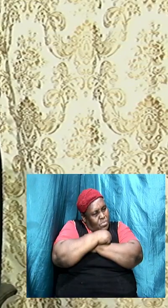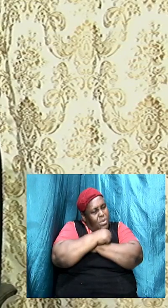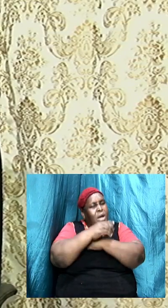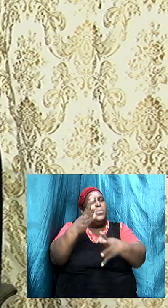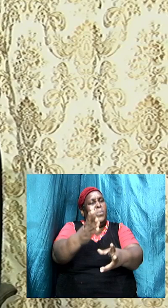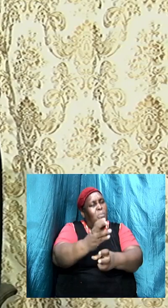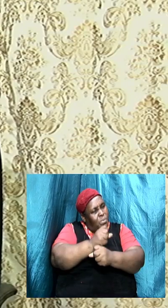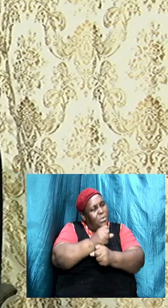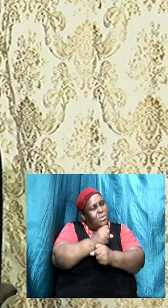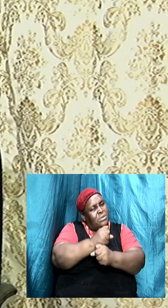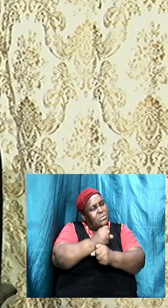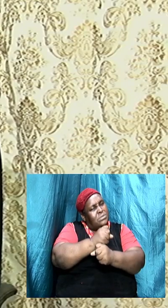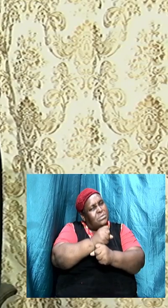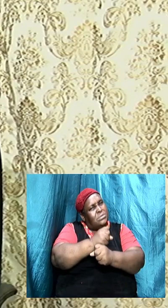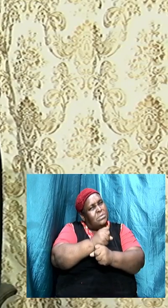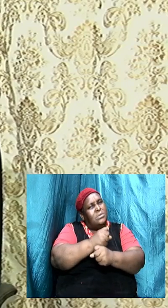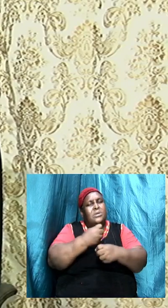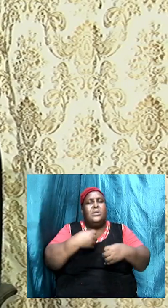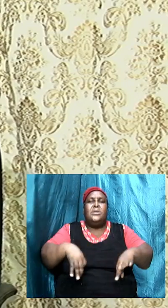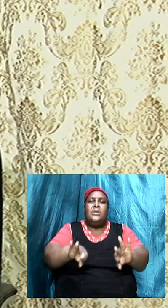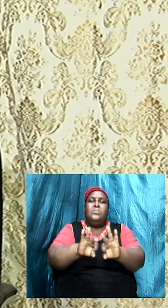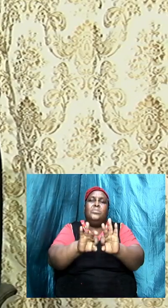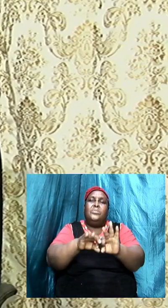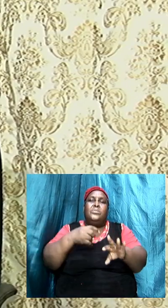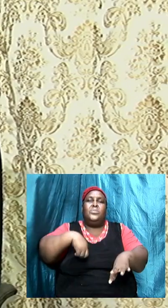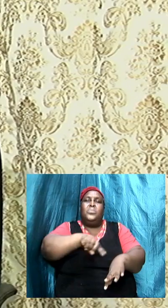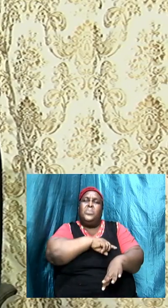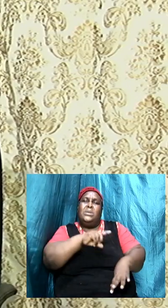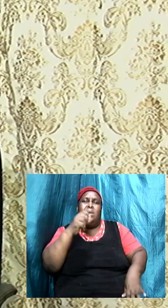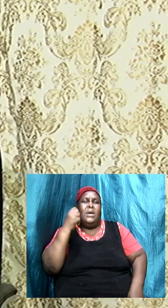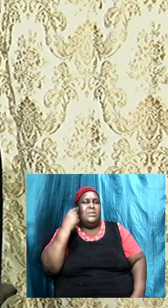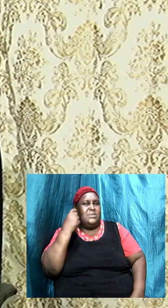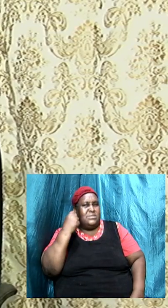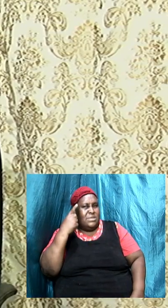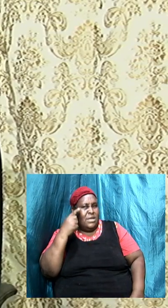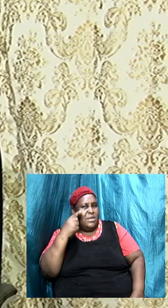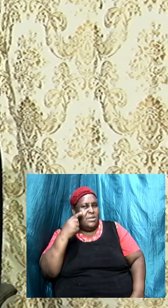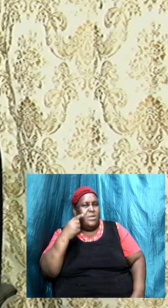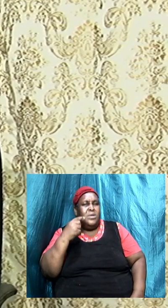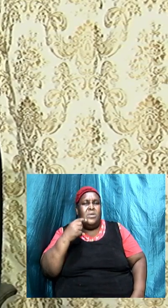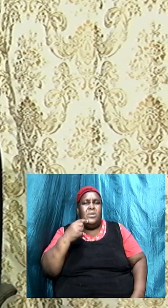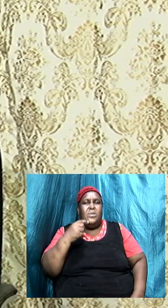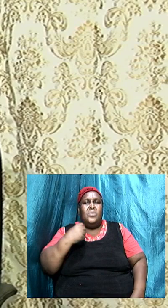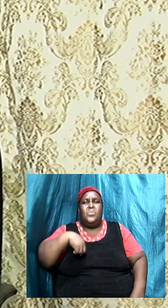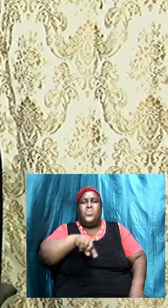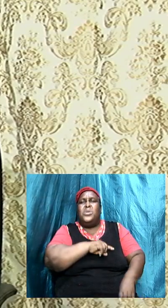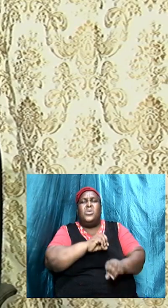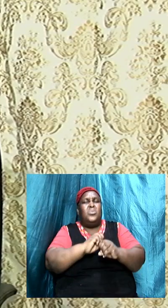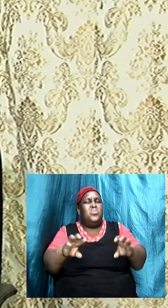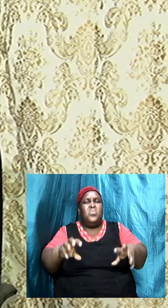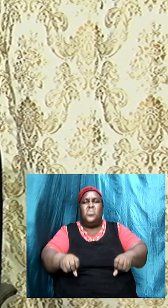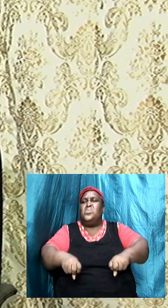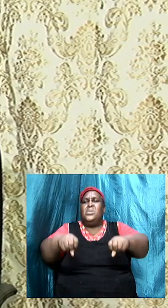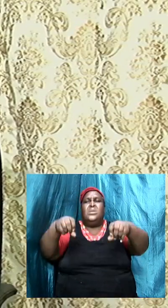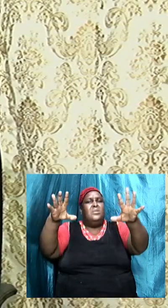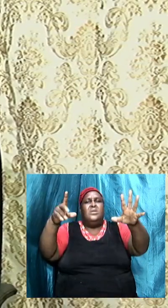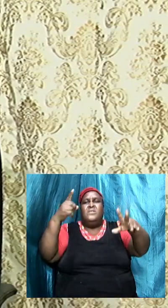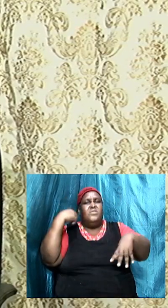to, it's important that we understand that we don't let it go for anything at